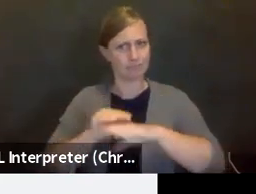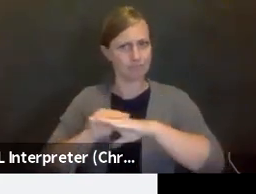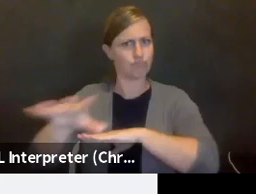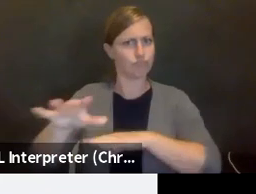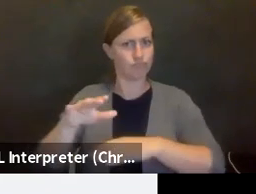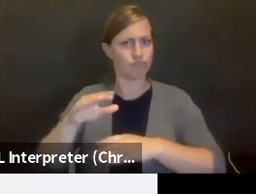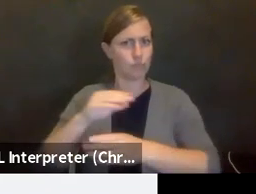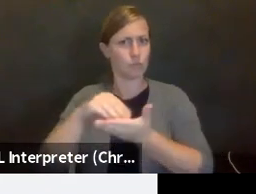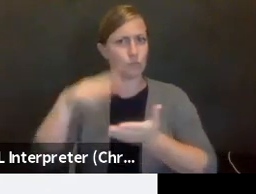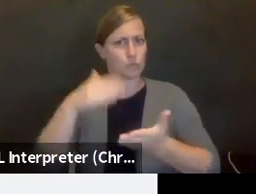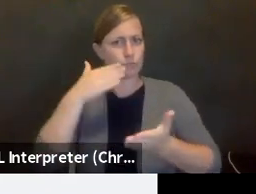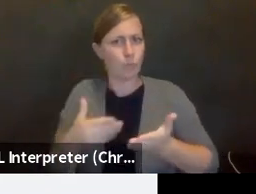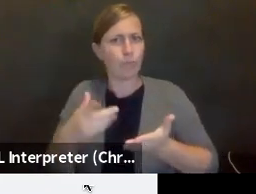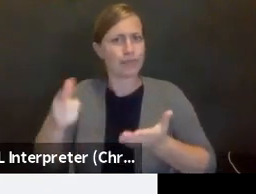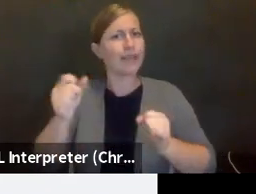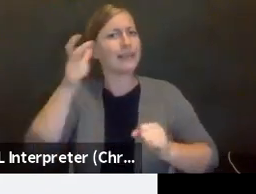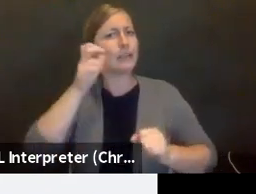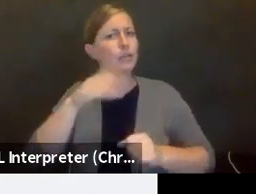voice.